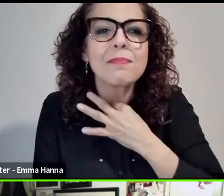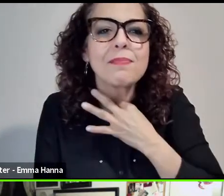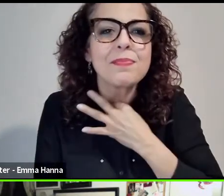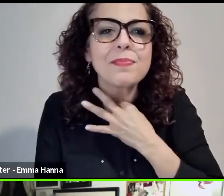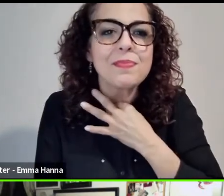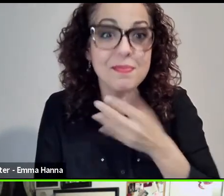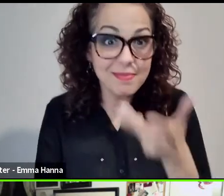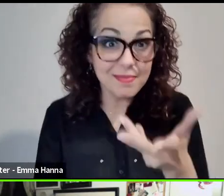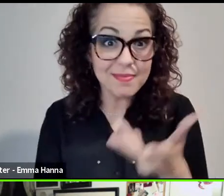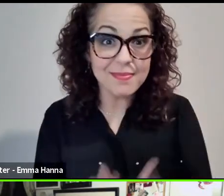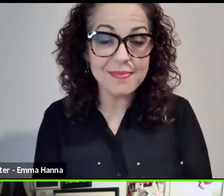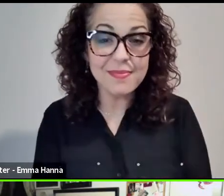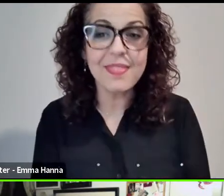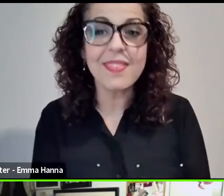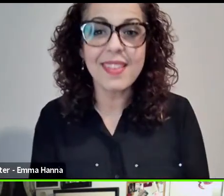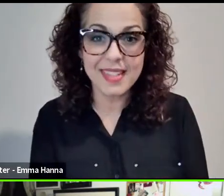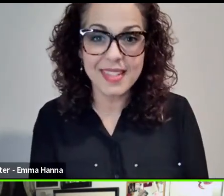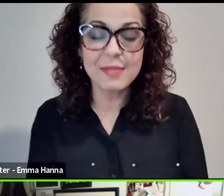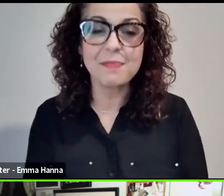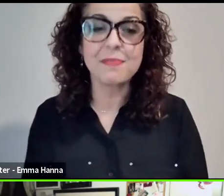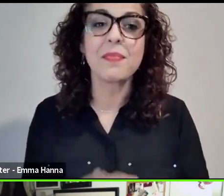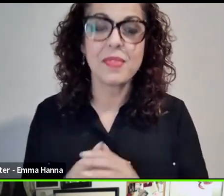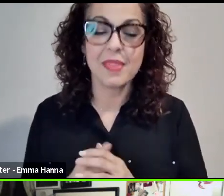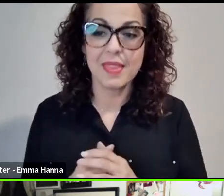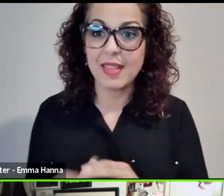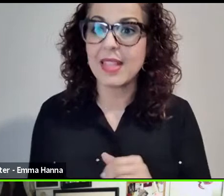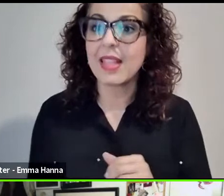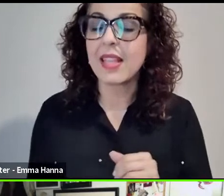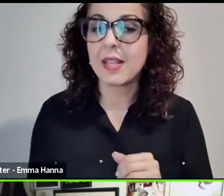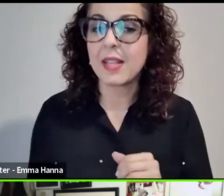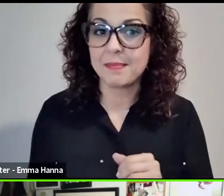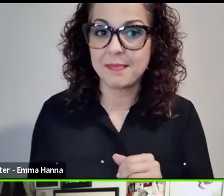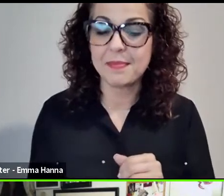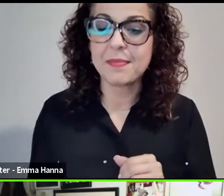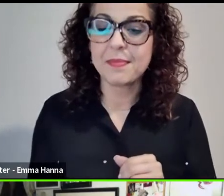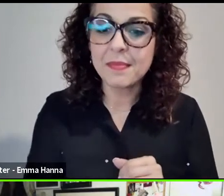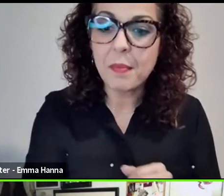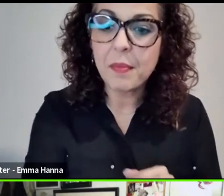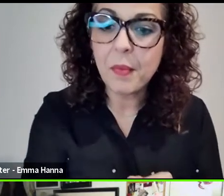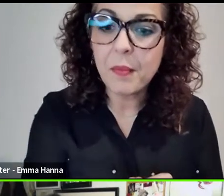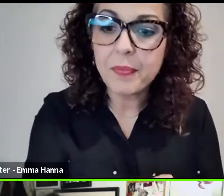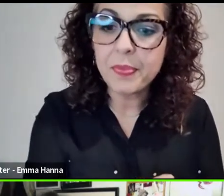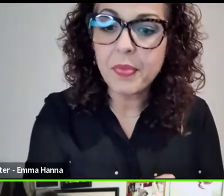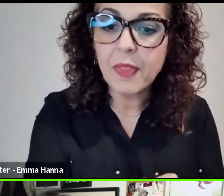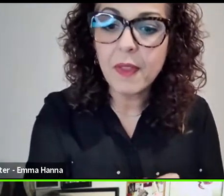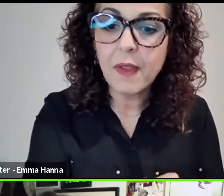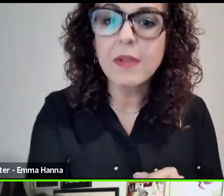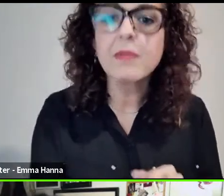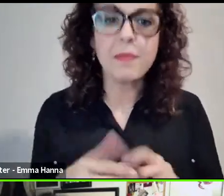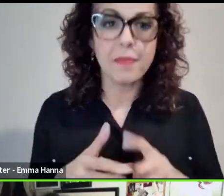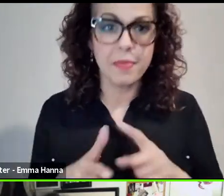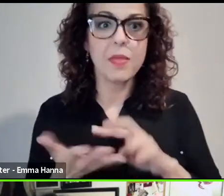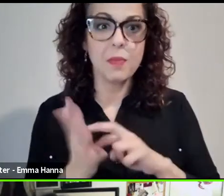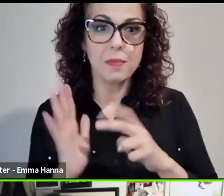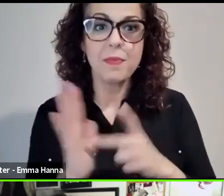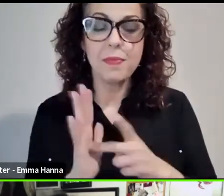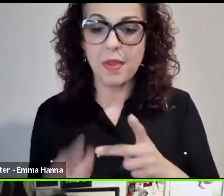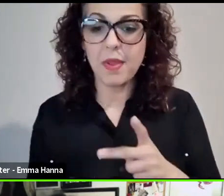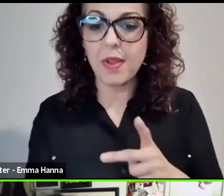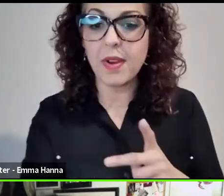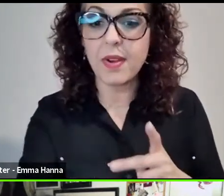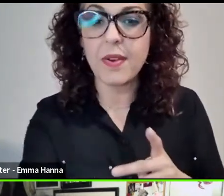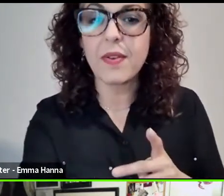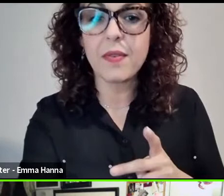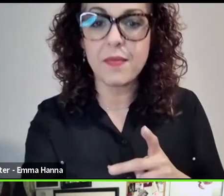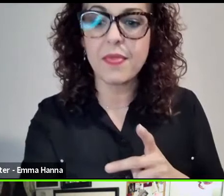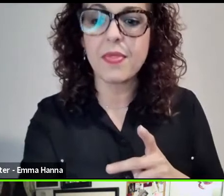I think one of the problems with the world now is that art has been so confined, you know, to special art spaces, which means that the rest of the world is a non-art space where there should be no